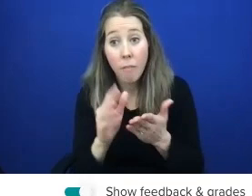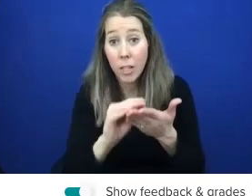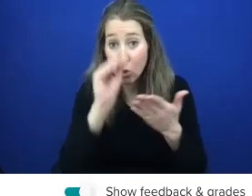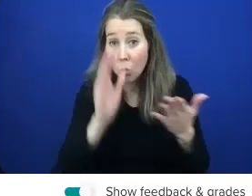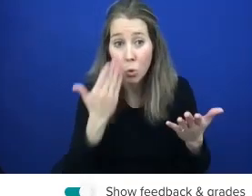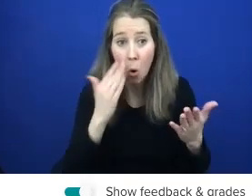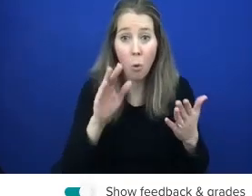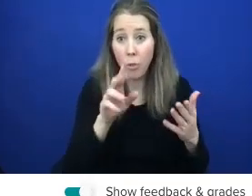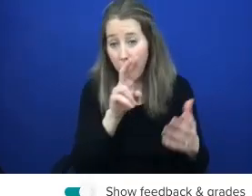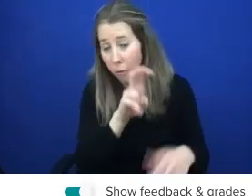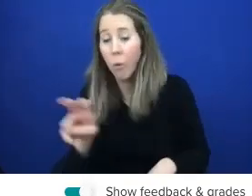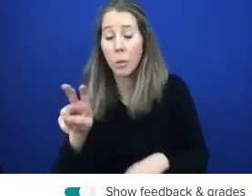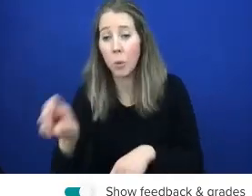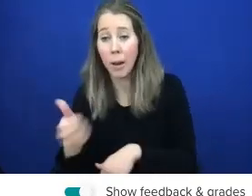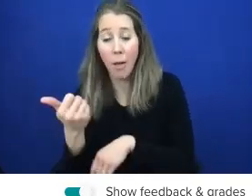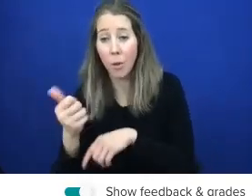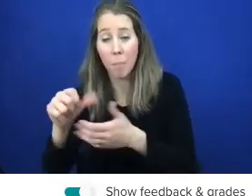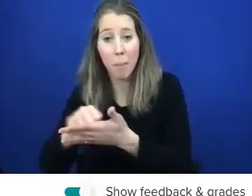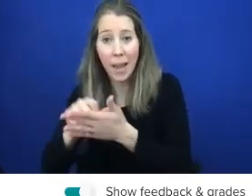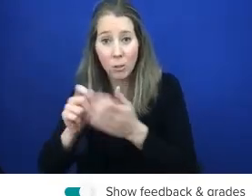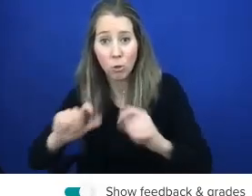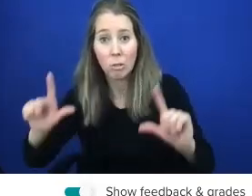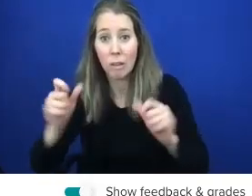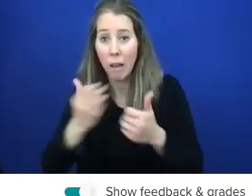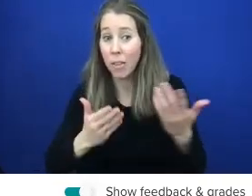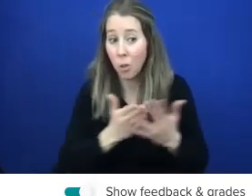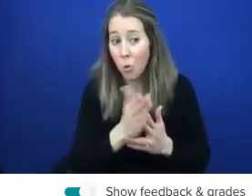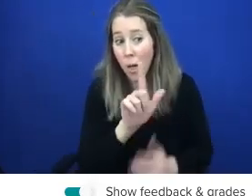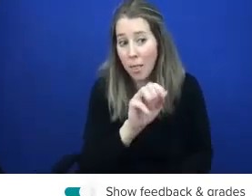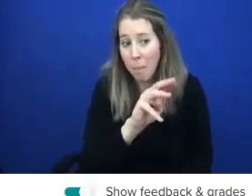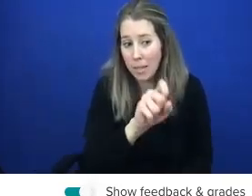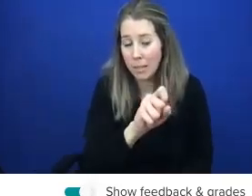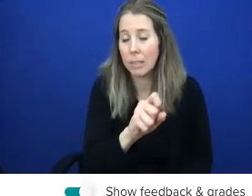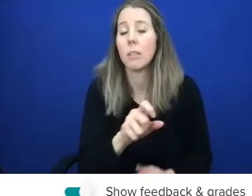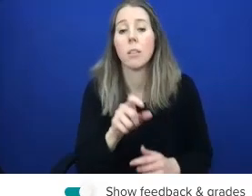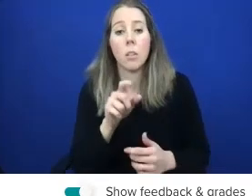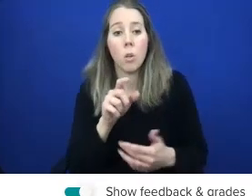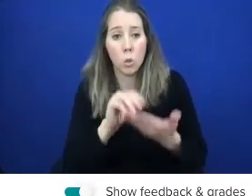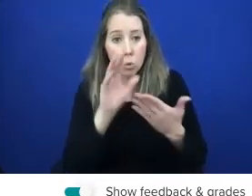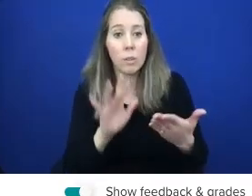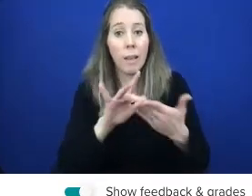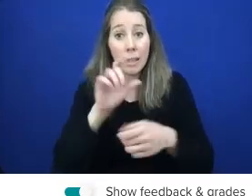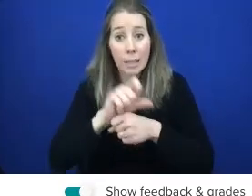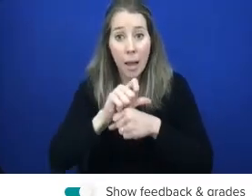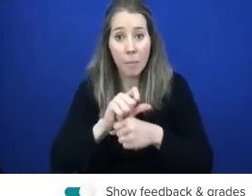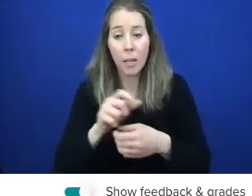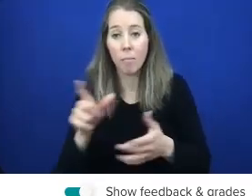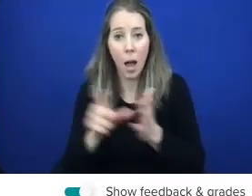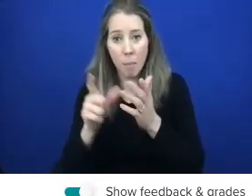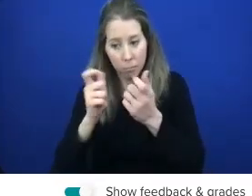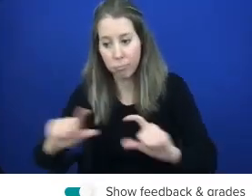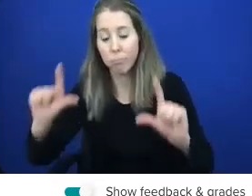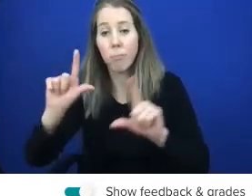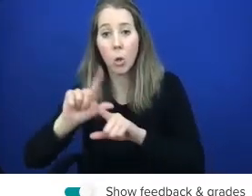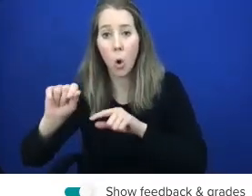different page. Everything is accessed directly through their LMS. So when they click on an assignment, it will automatically launch GoReact